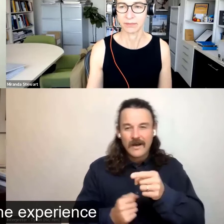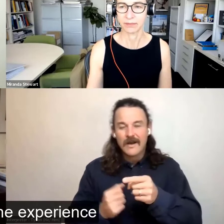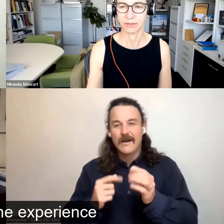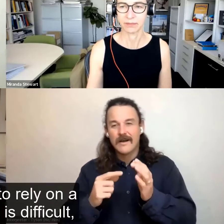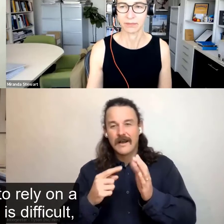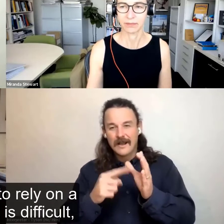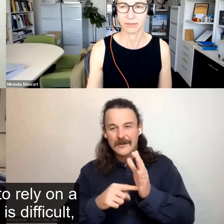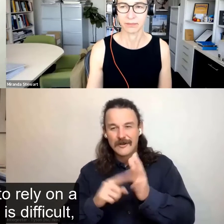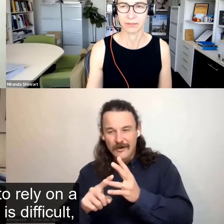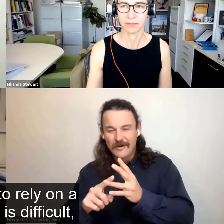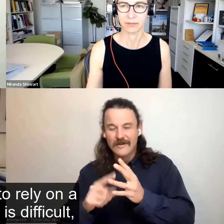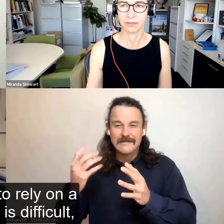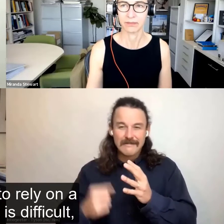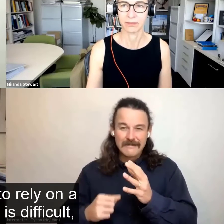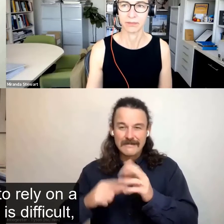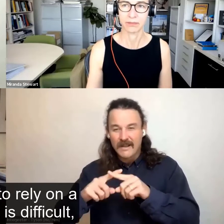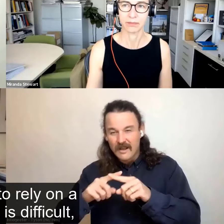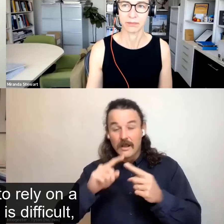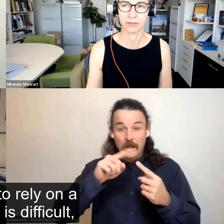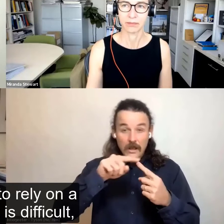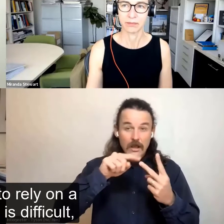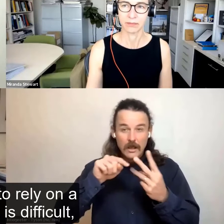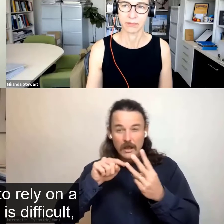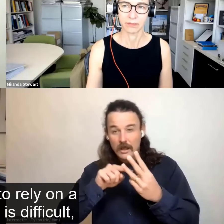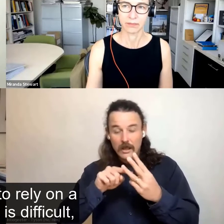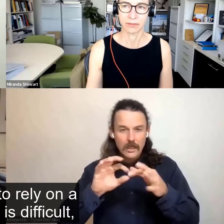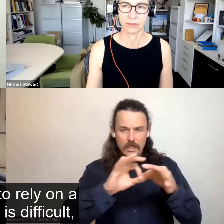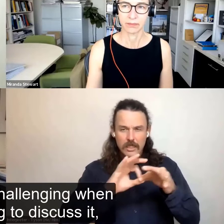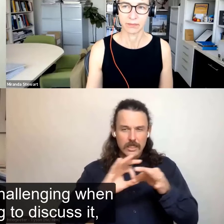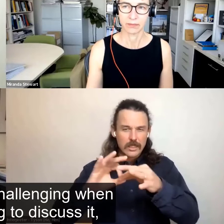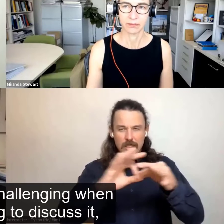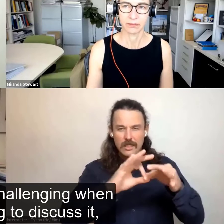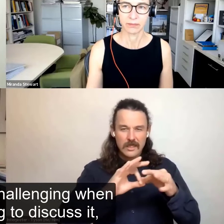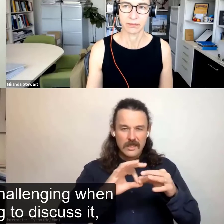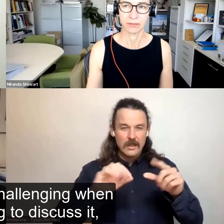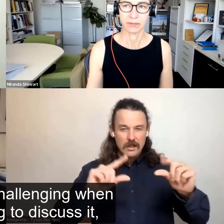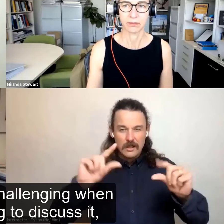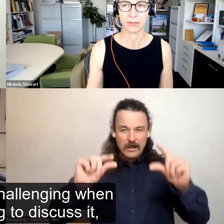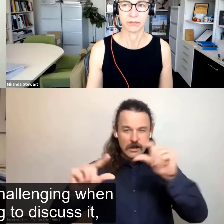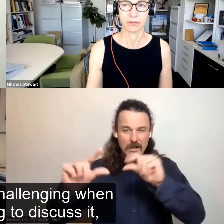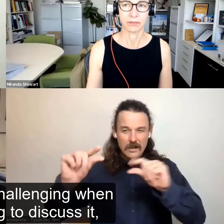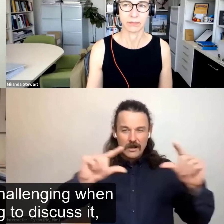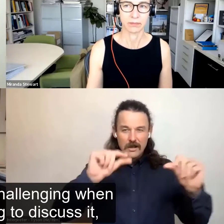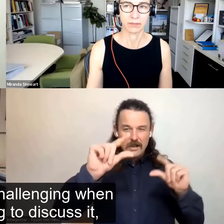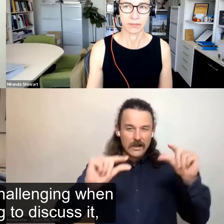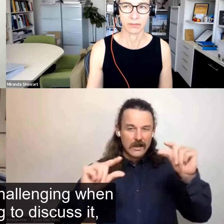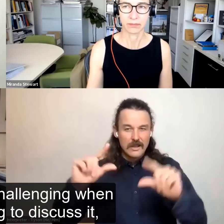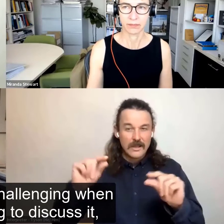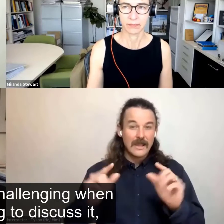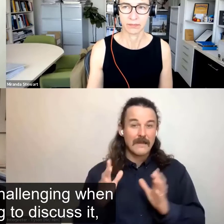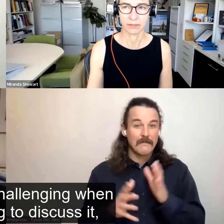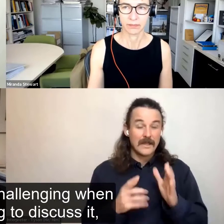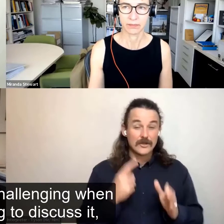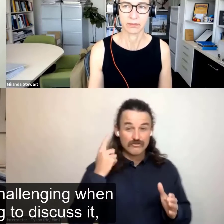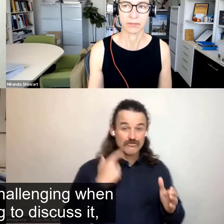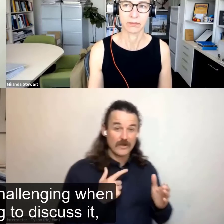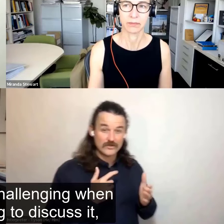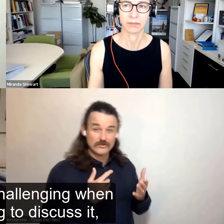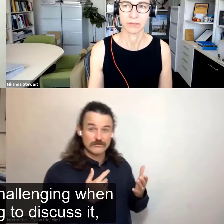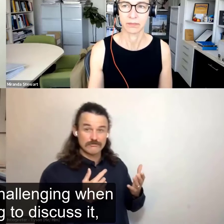the experience of trying to rely on a payment is difficult, but it also is challenging when we're trying